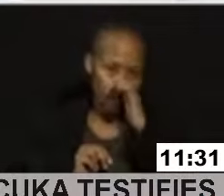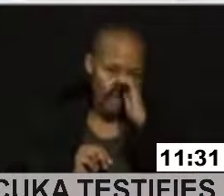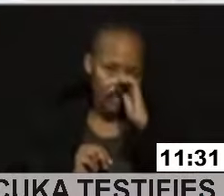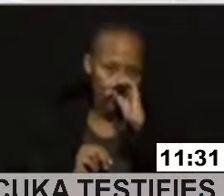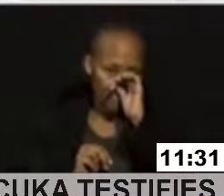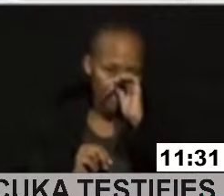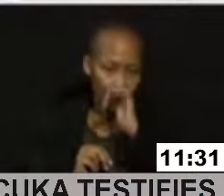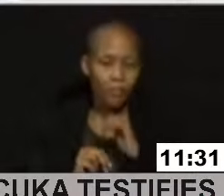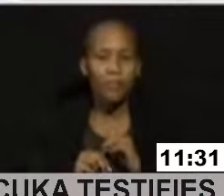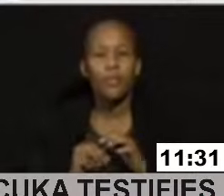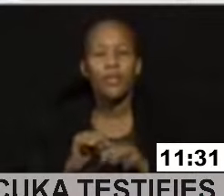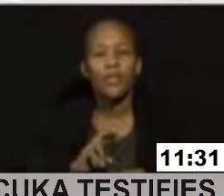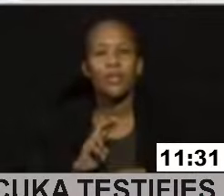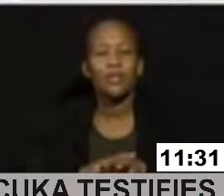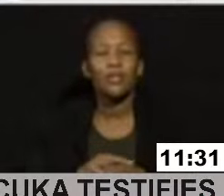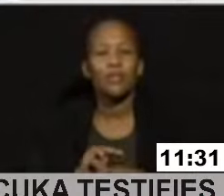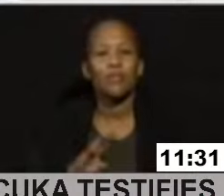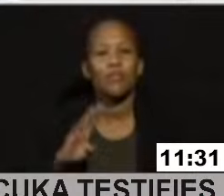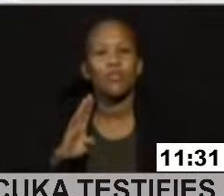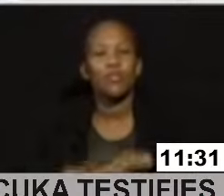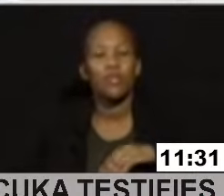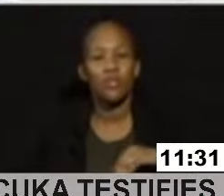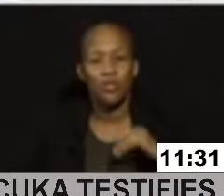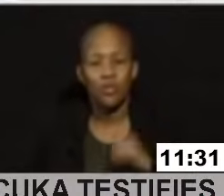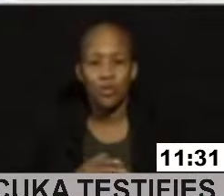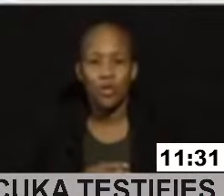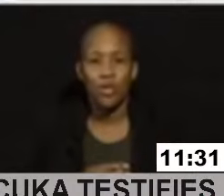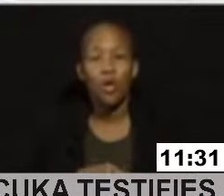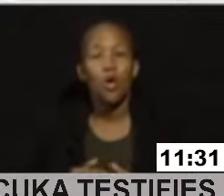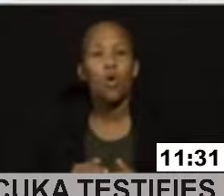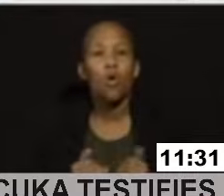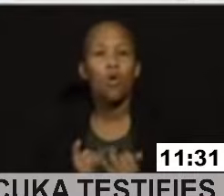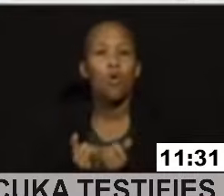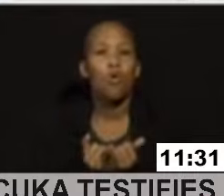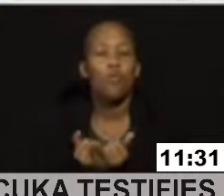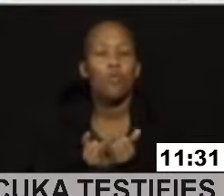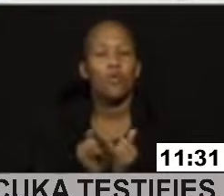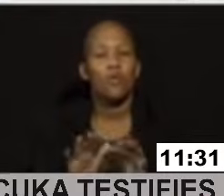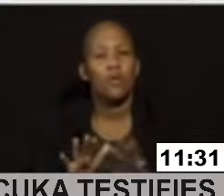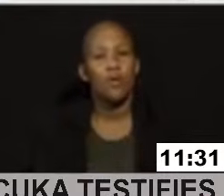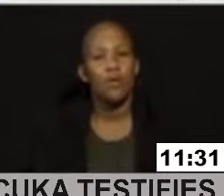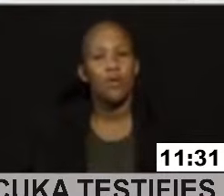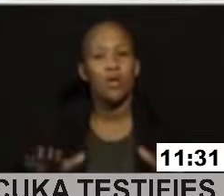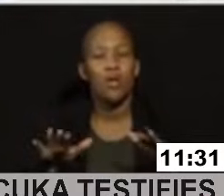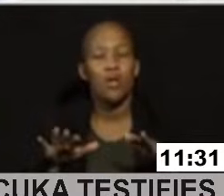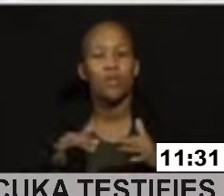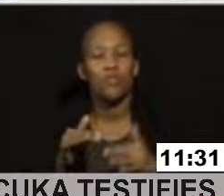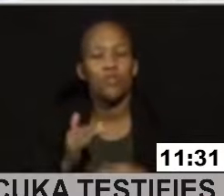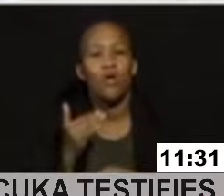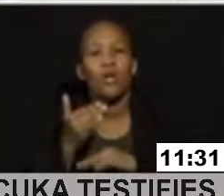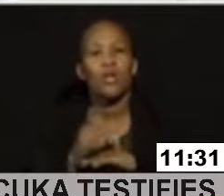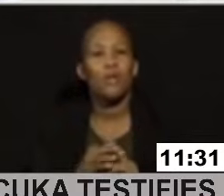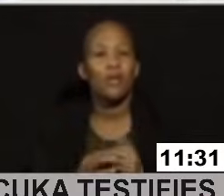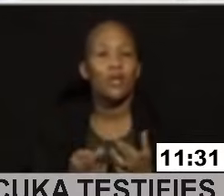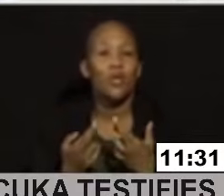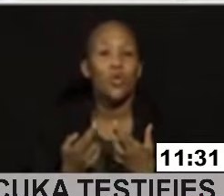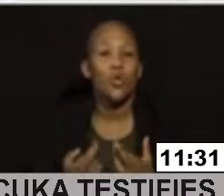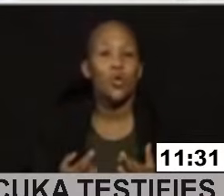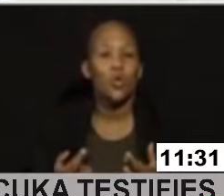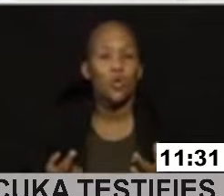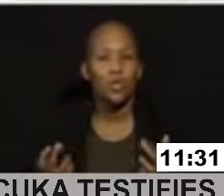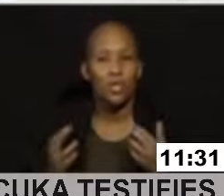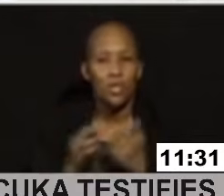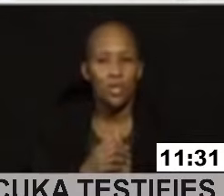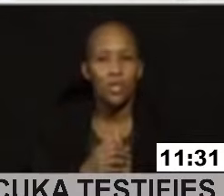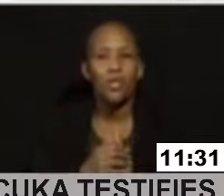prosecution, competing areas competing for limited resources. That's correct. Is